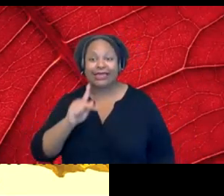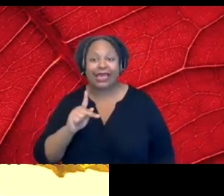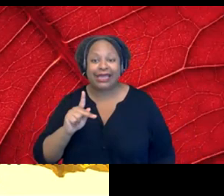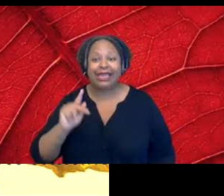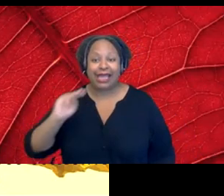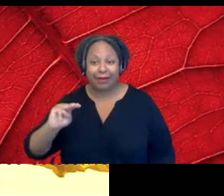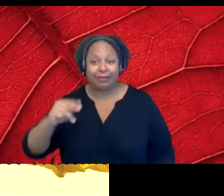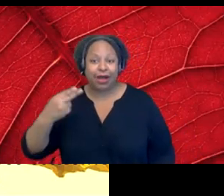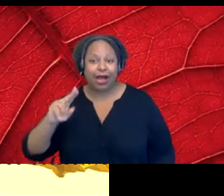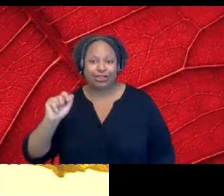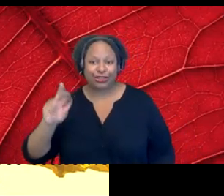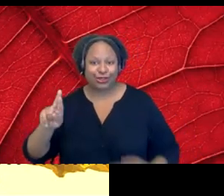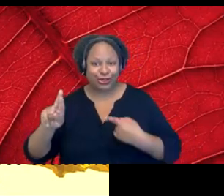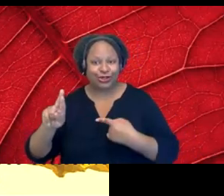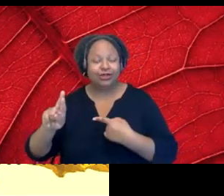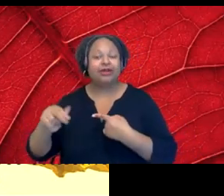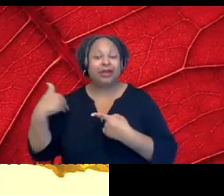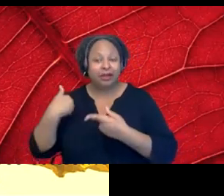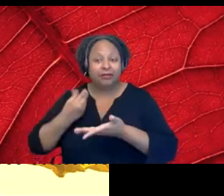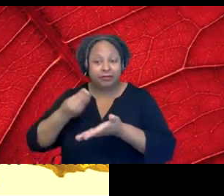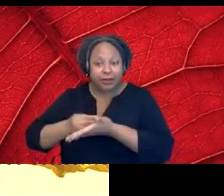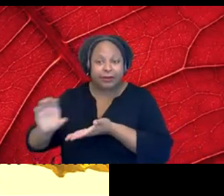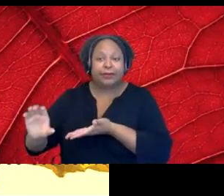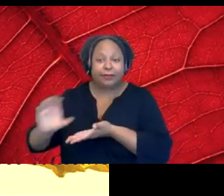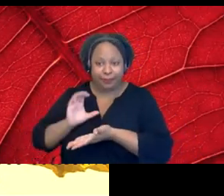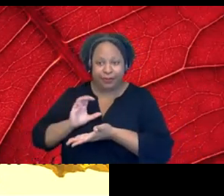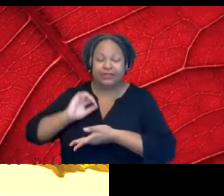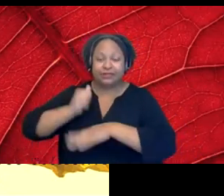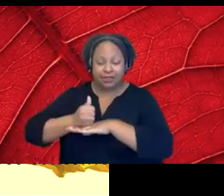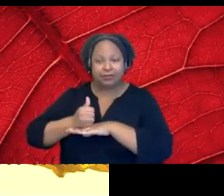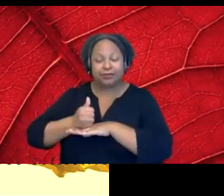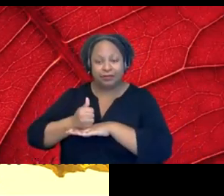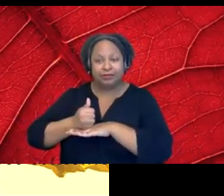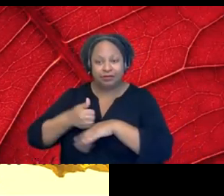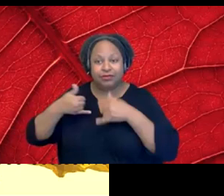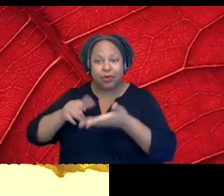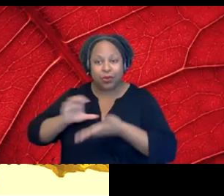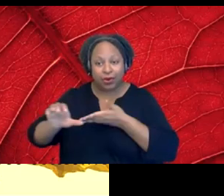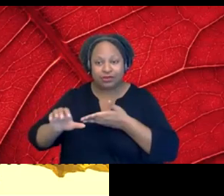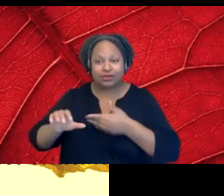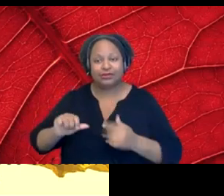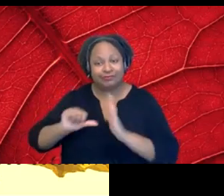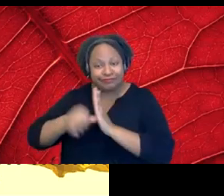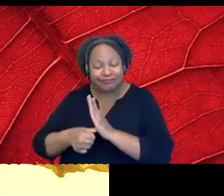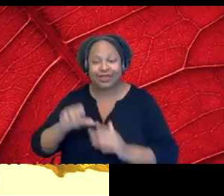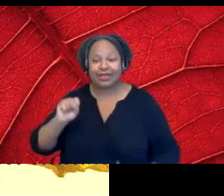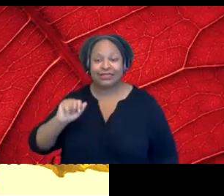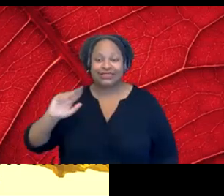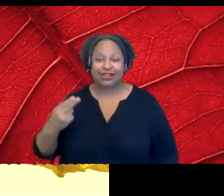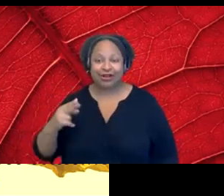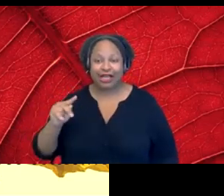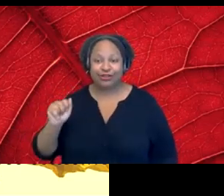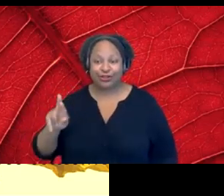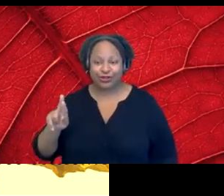ones with the pockets too. So also, yeah, big shout out to particularly Sarah Hunter over at KM